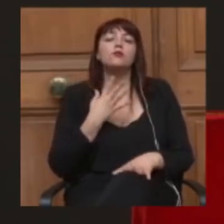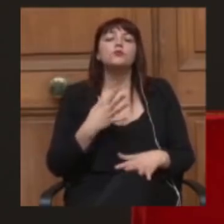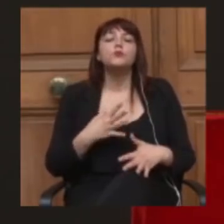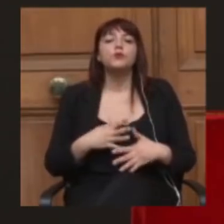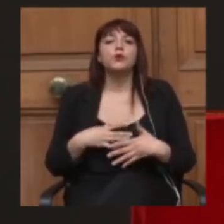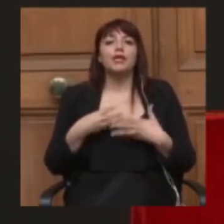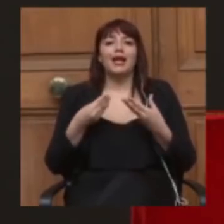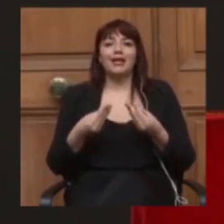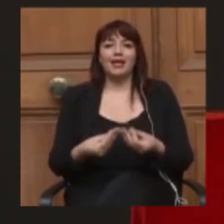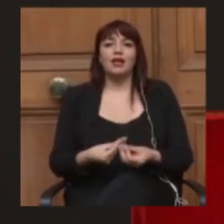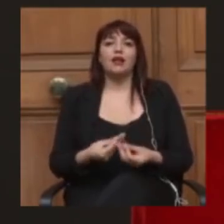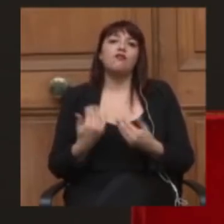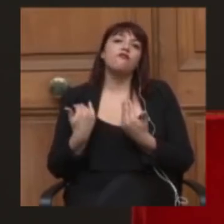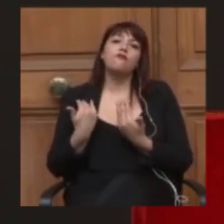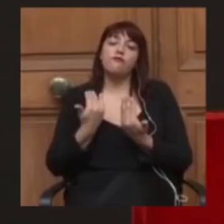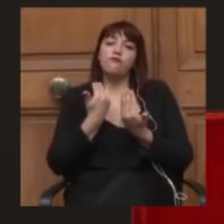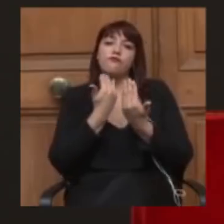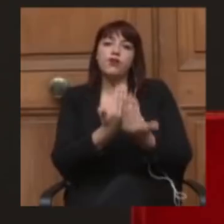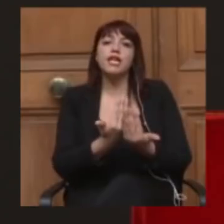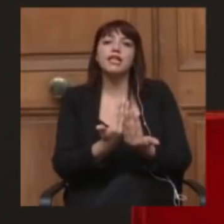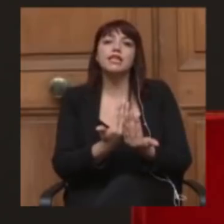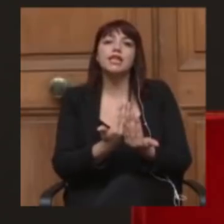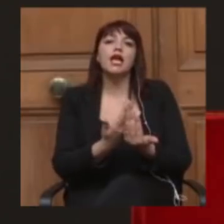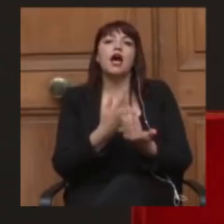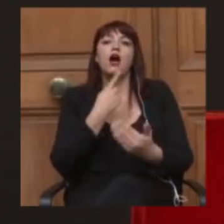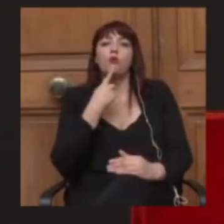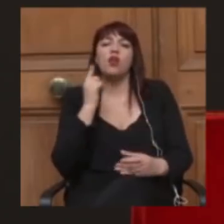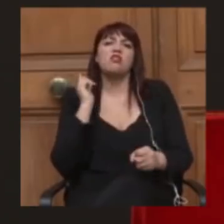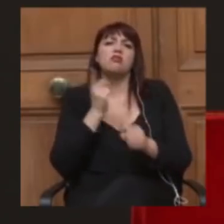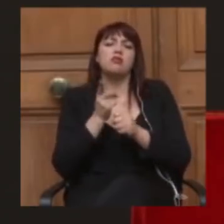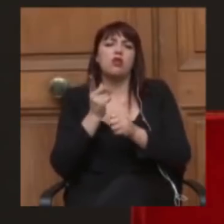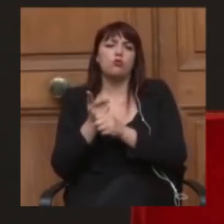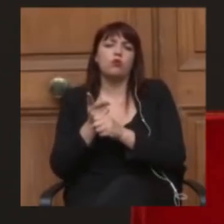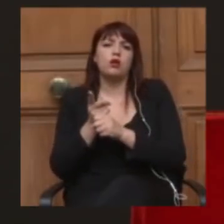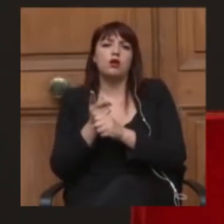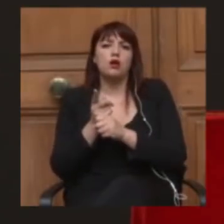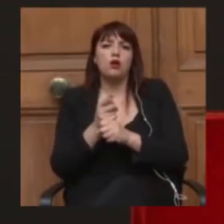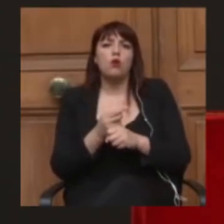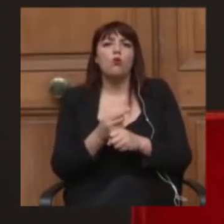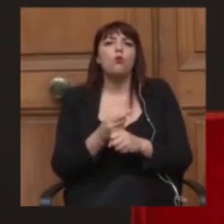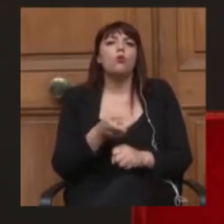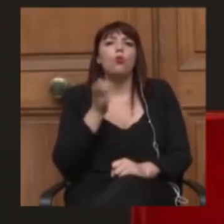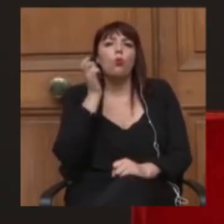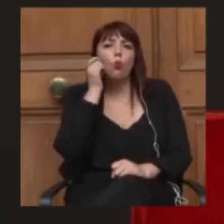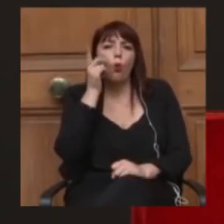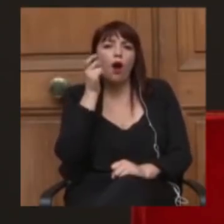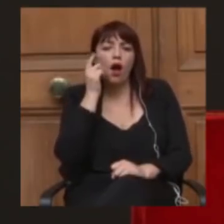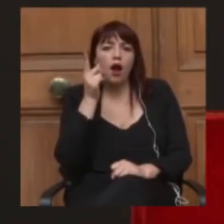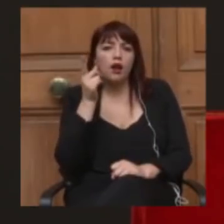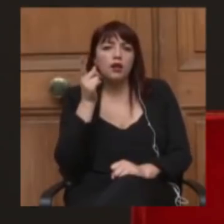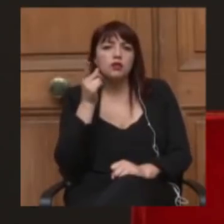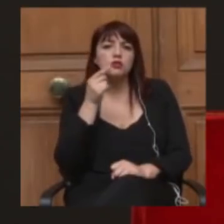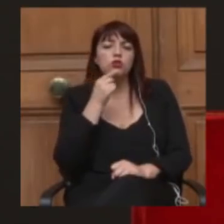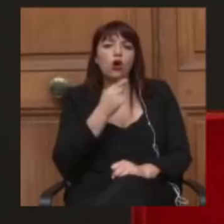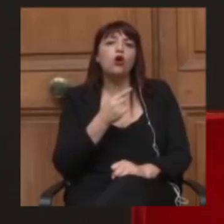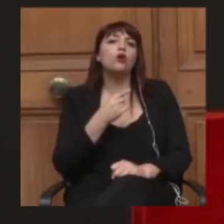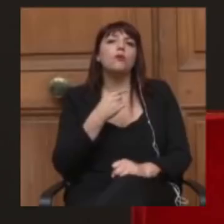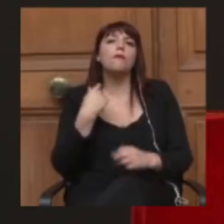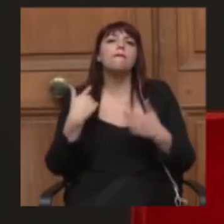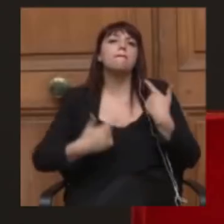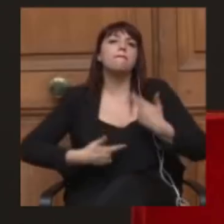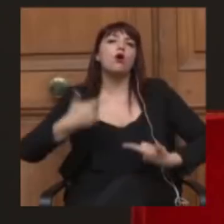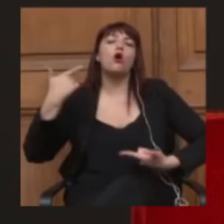dictatorship? What are the ethical and political demands that are made upon us